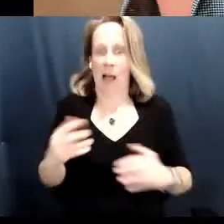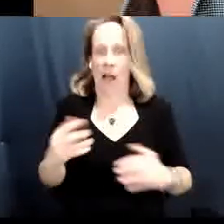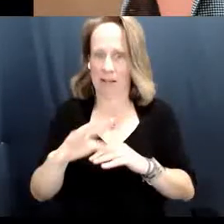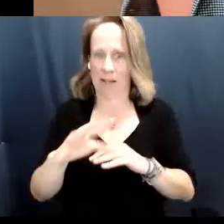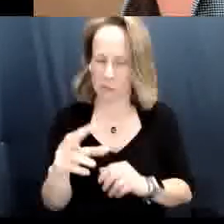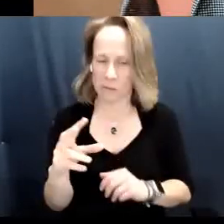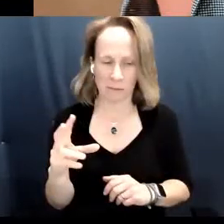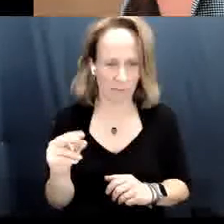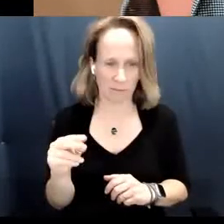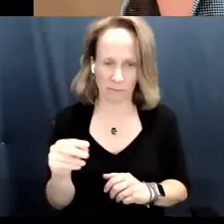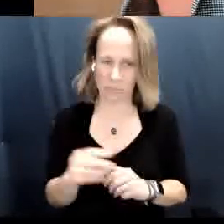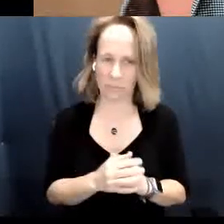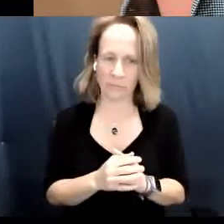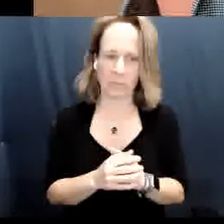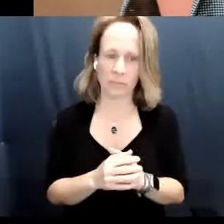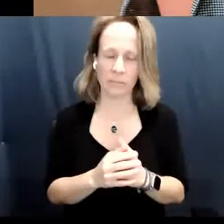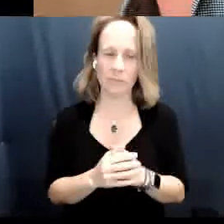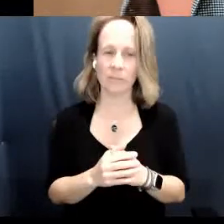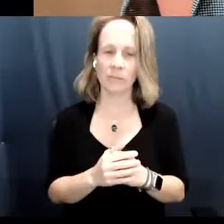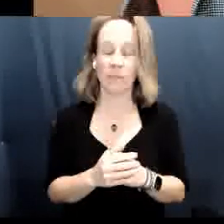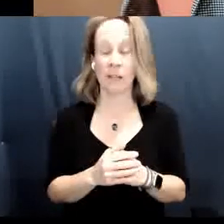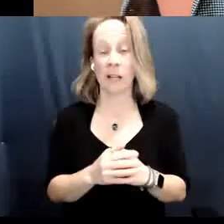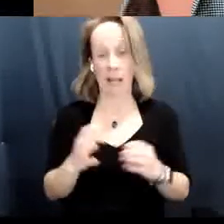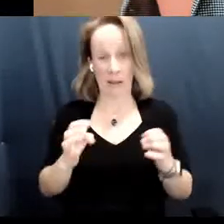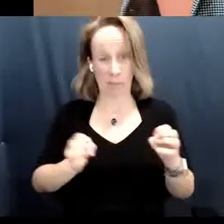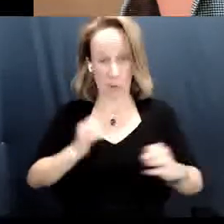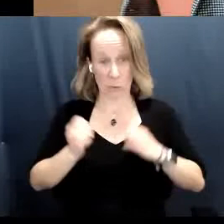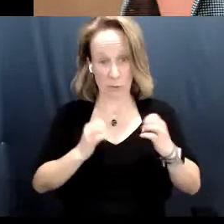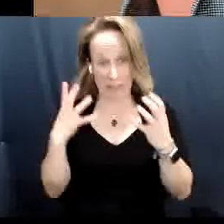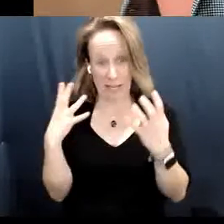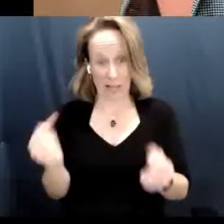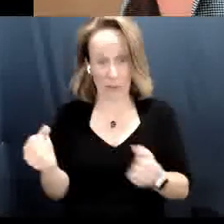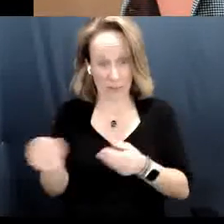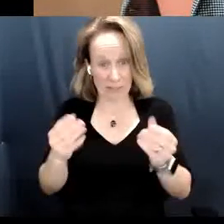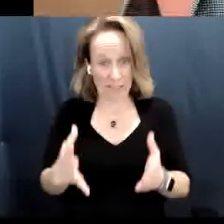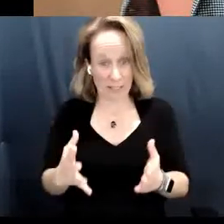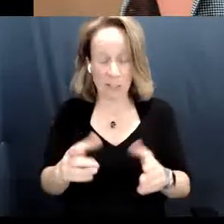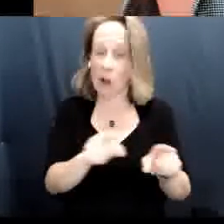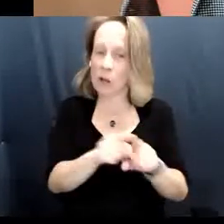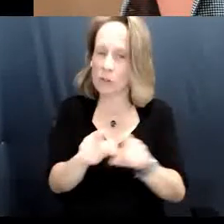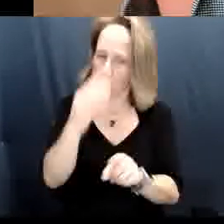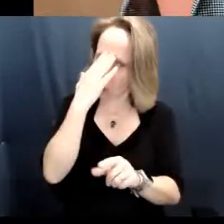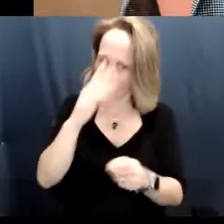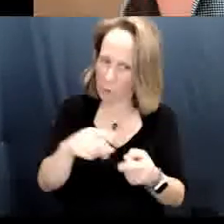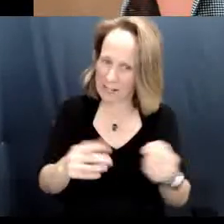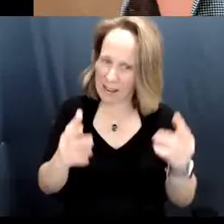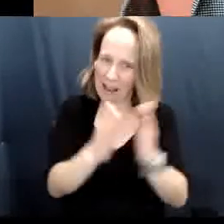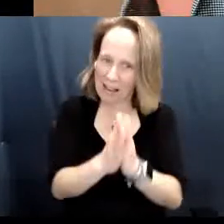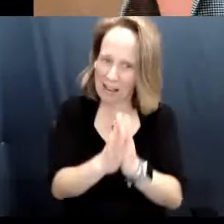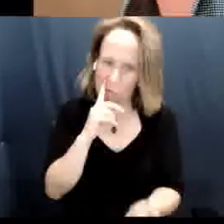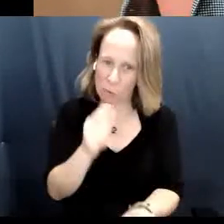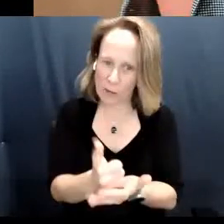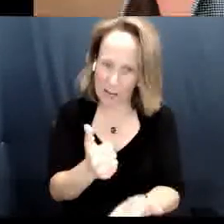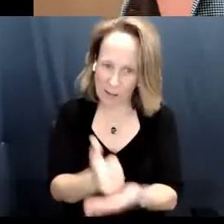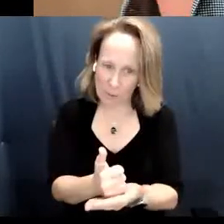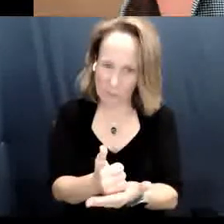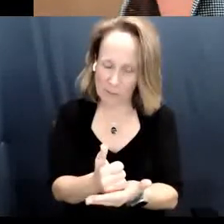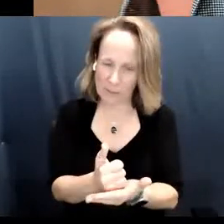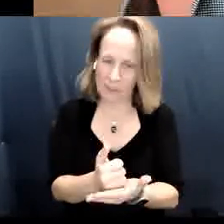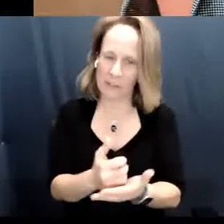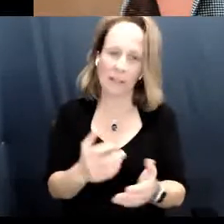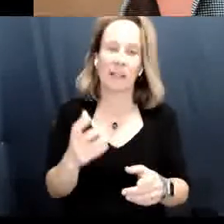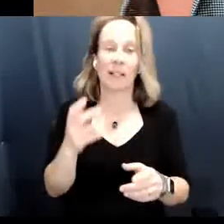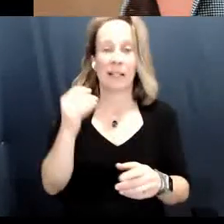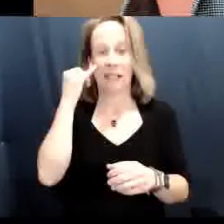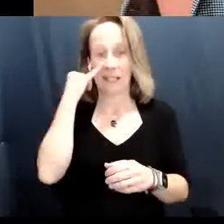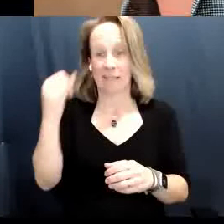Well-balanced and emotionally healthy facilitators also know when to ask for help, whether that be taking some time away from the group, coming up with new